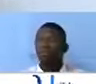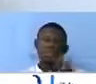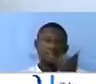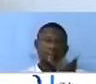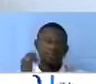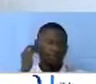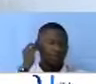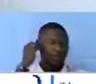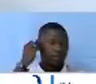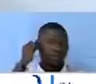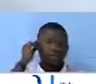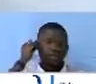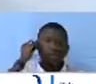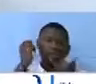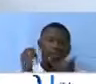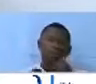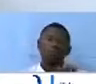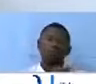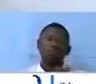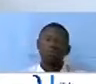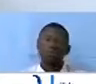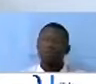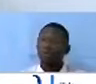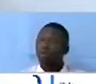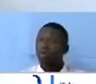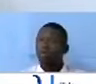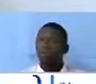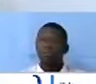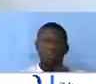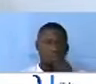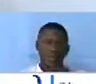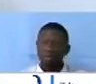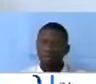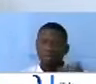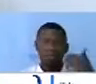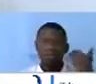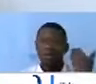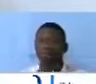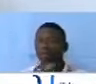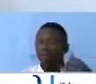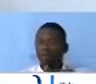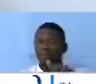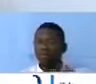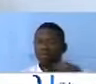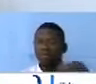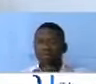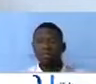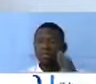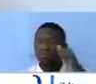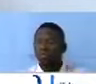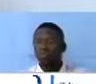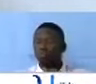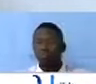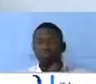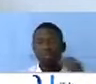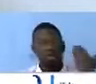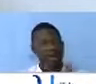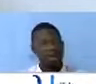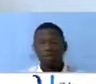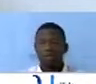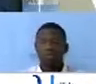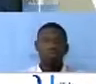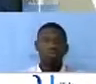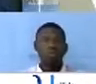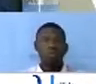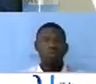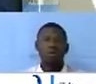Because that's not my moods. I hate it. I said I am not involved in tortures. Never. Nani dal bokuma ci mititan. Certainly